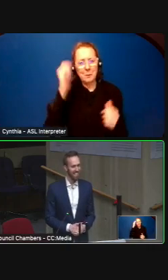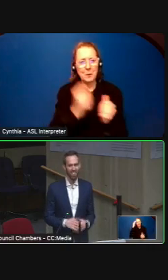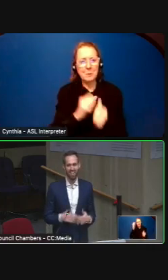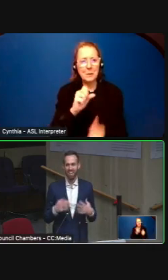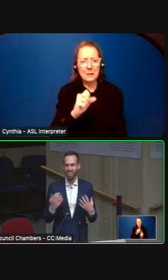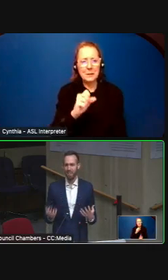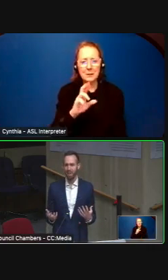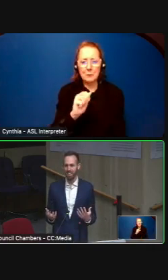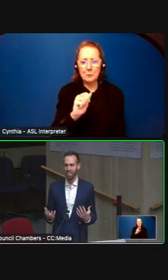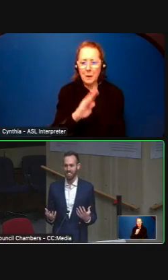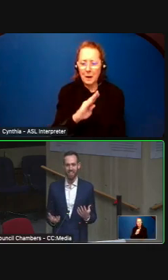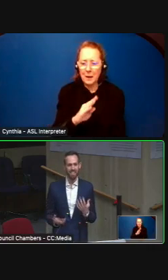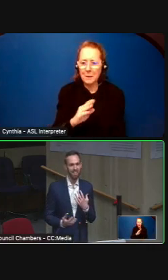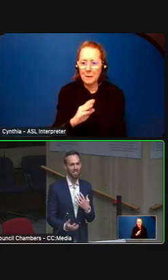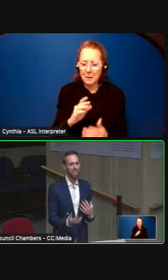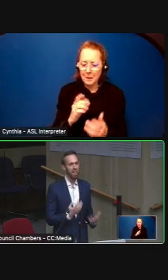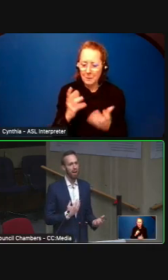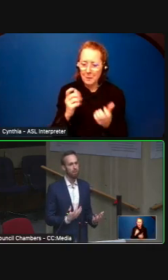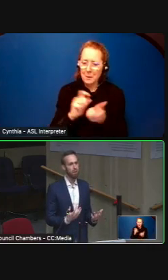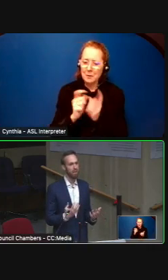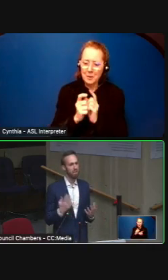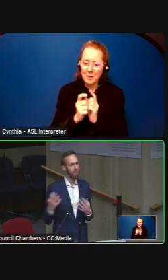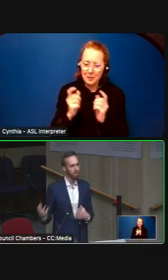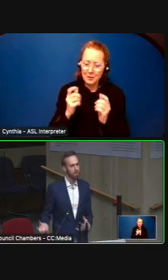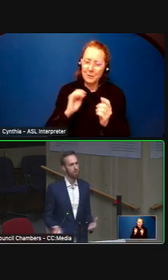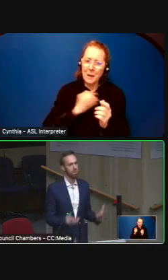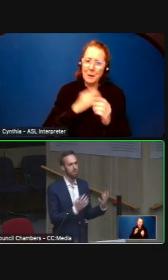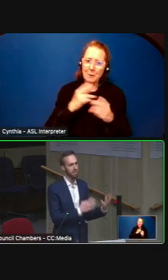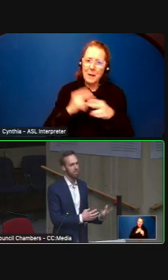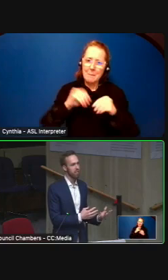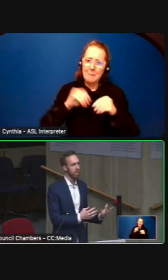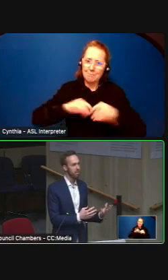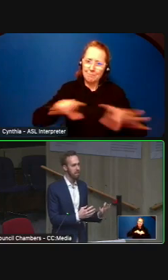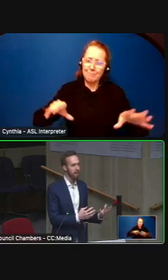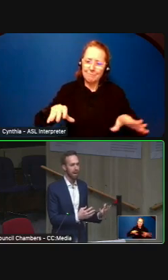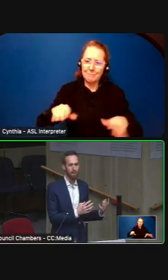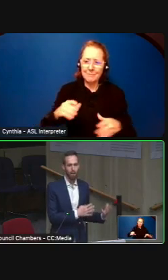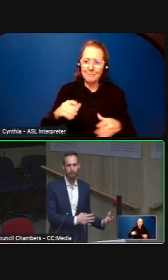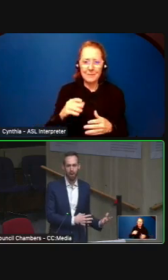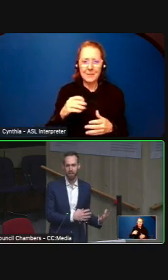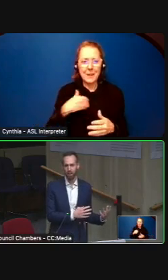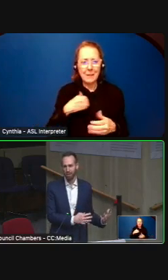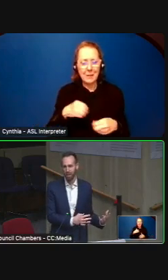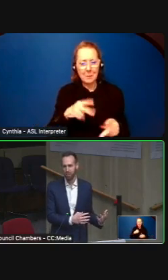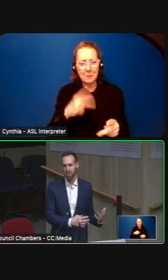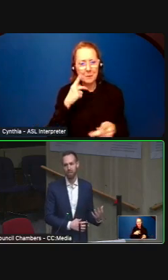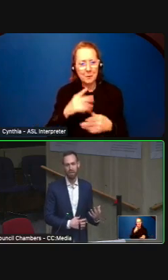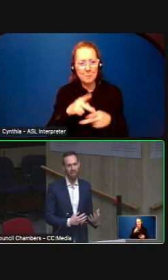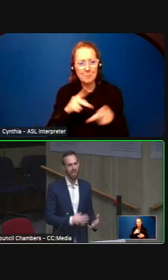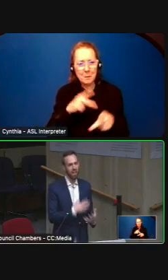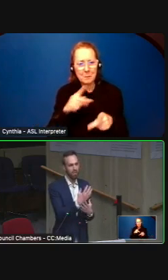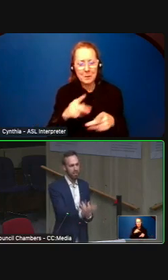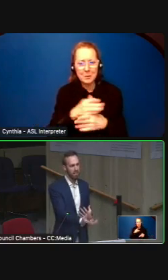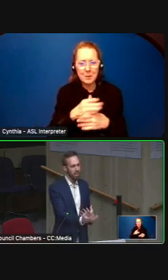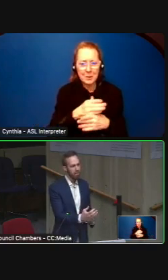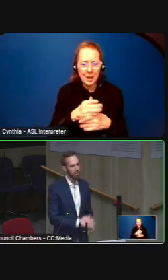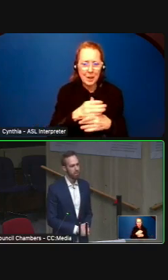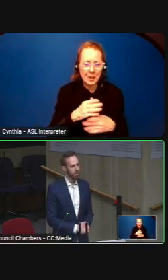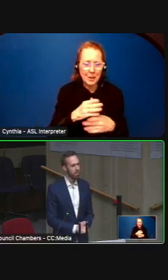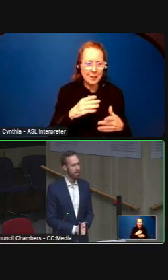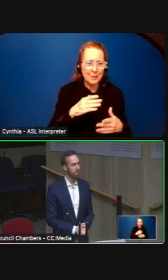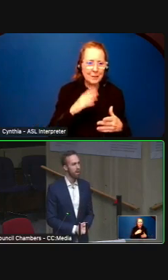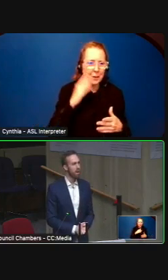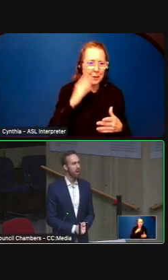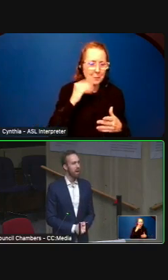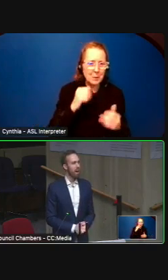just getting our name out there in the sense that there's an opportunity for more people to share feedback about parks and recreation that we can then obviously filter through